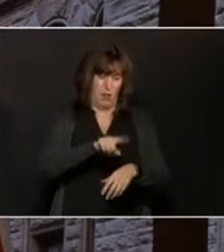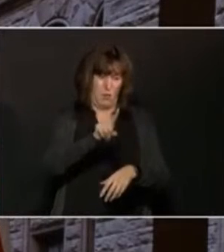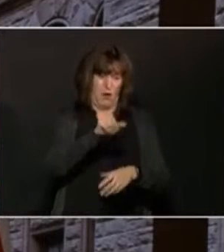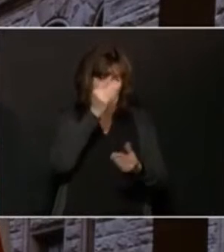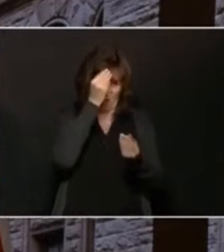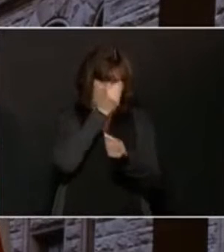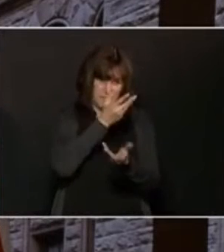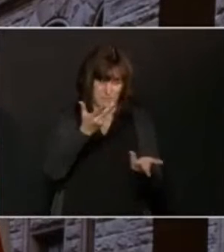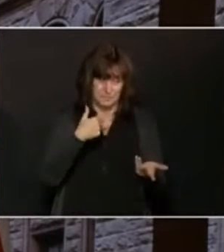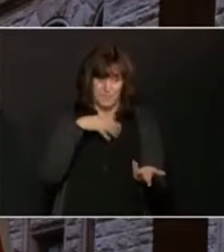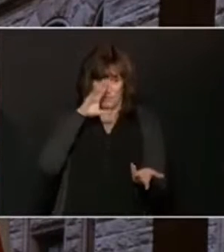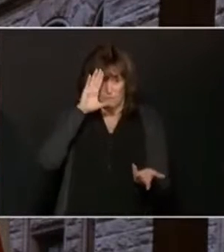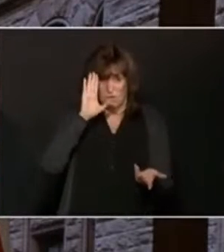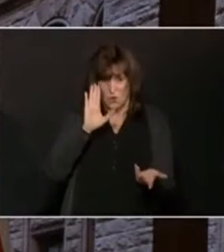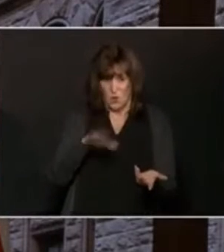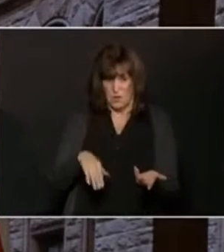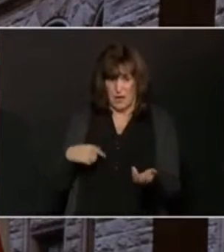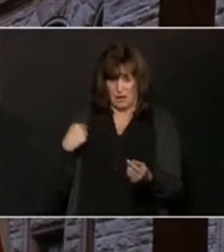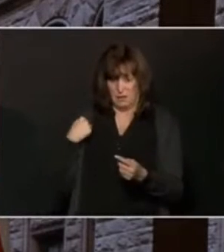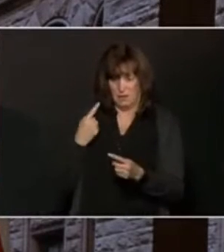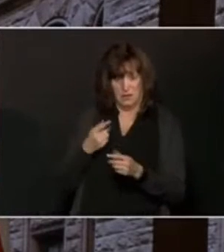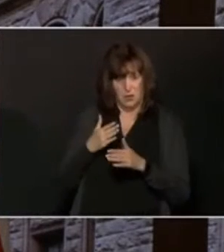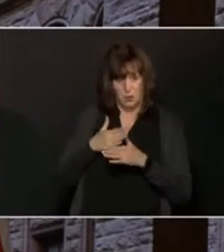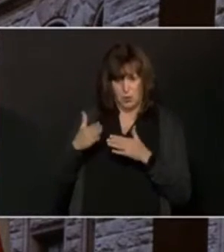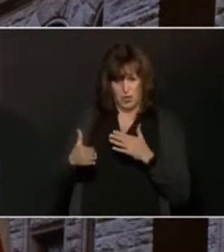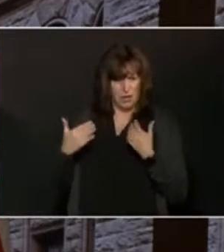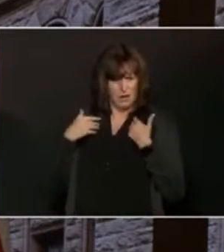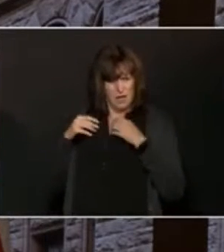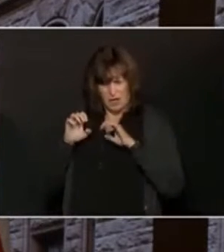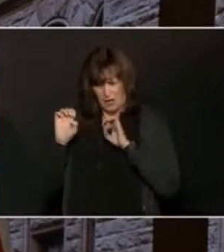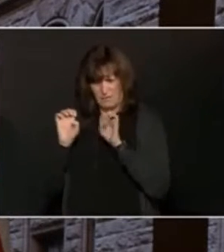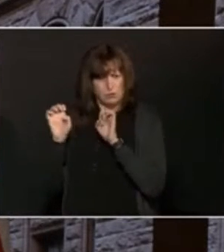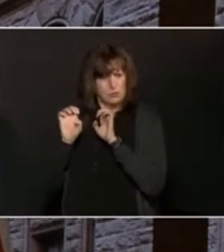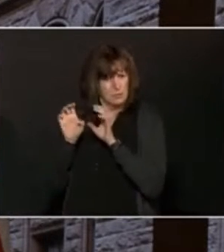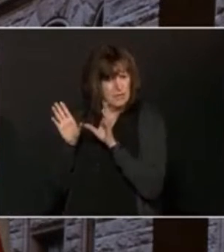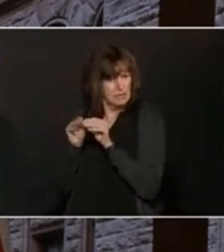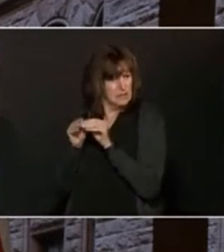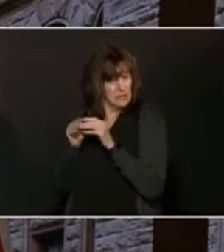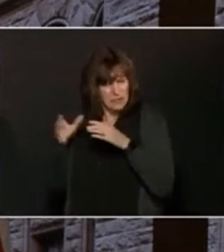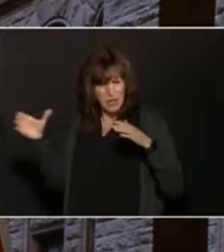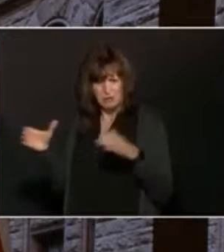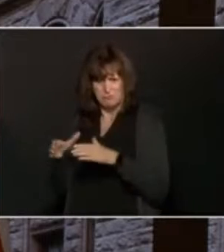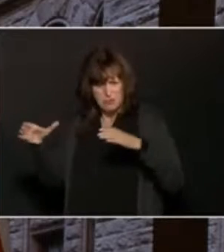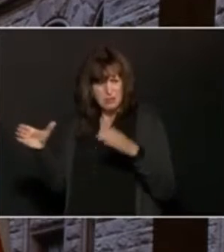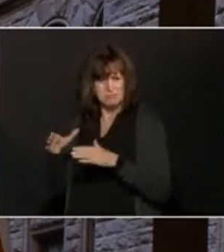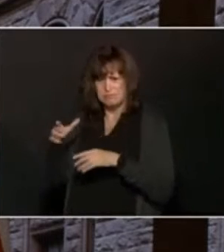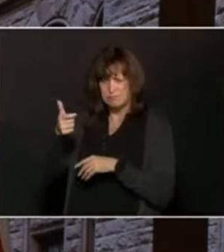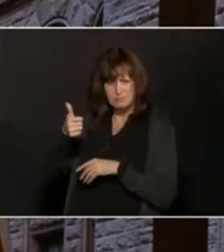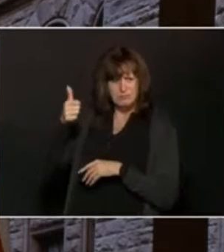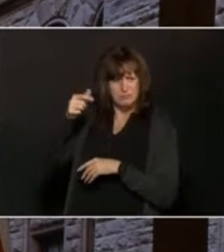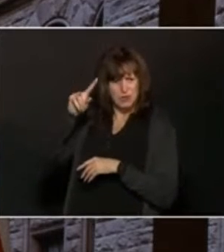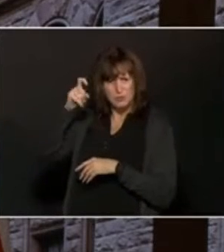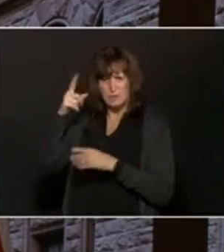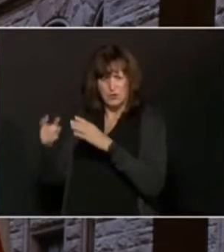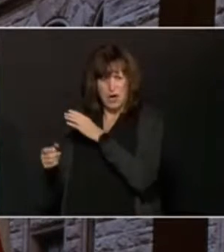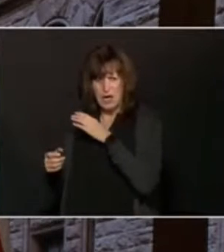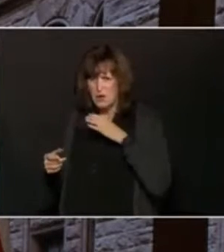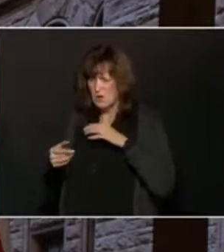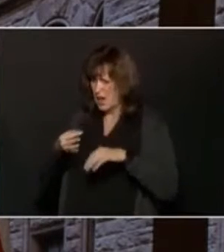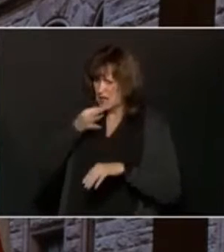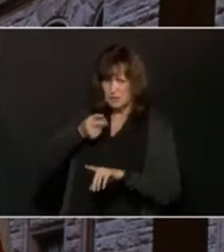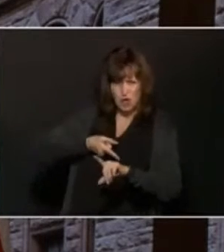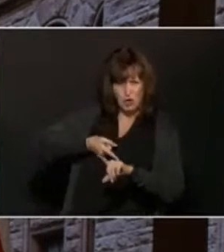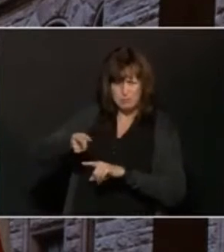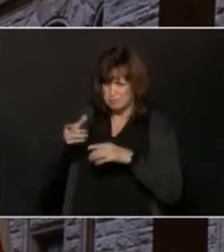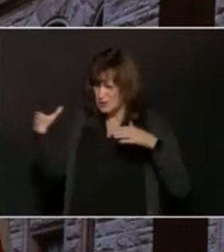emergency meetings and discussions over the weekend with the Premier, Cabinet, and experts to figure out what the best thing